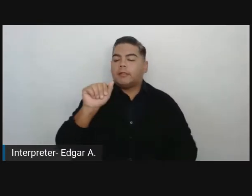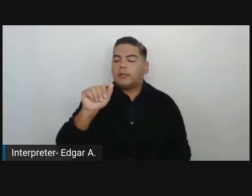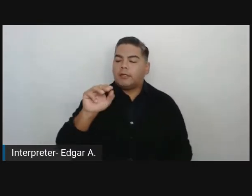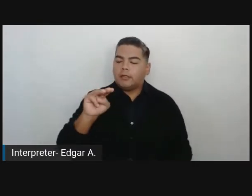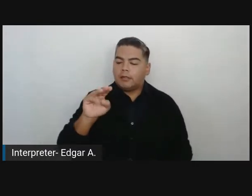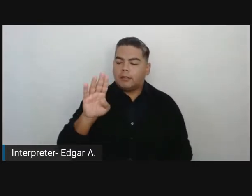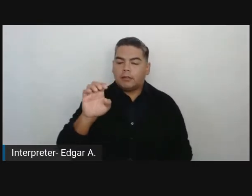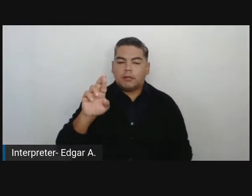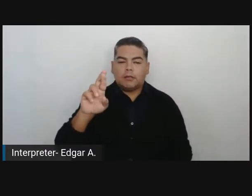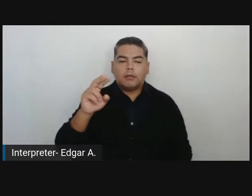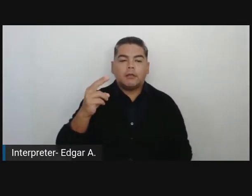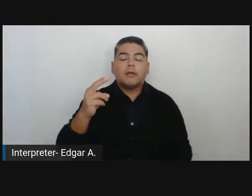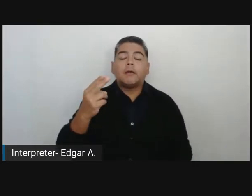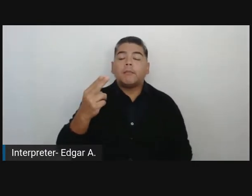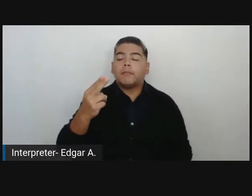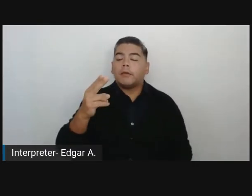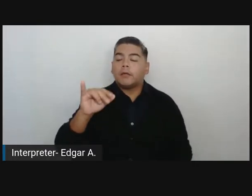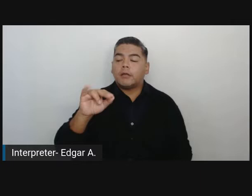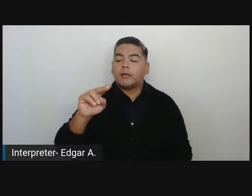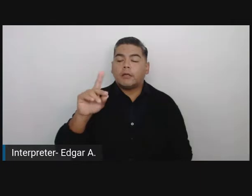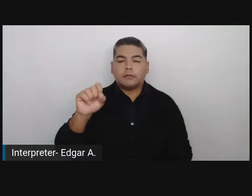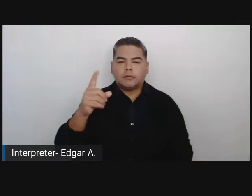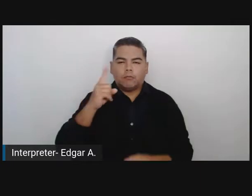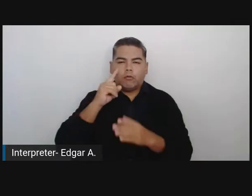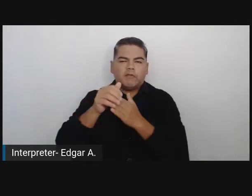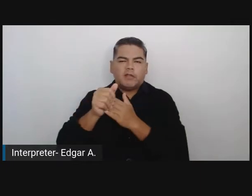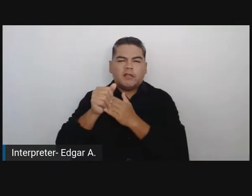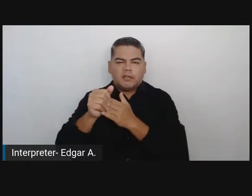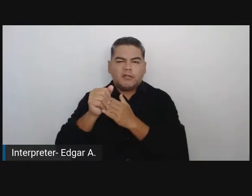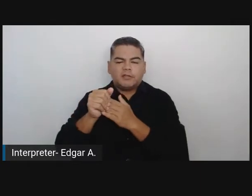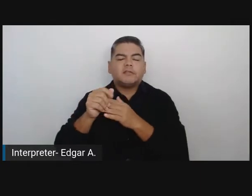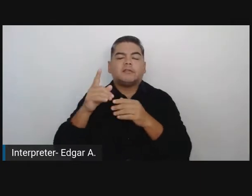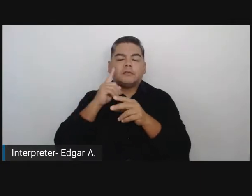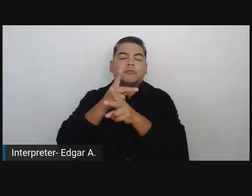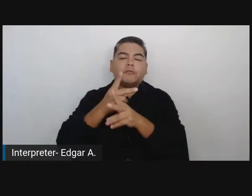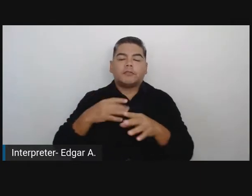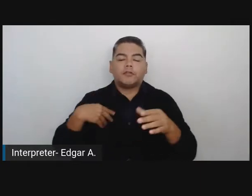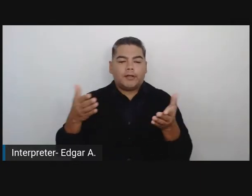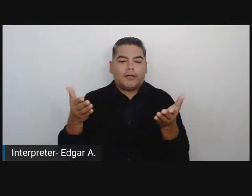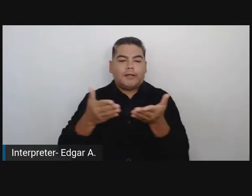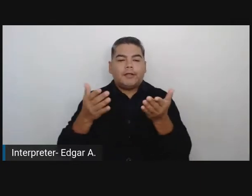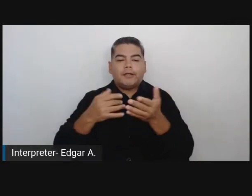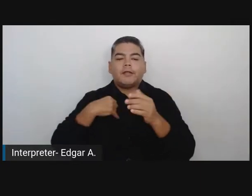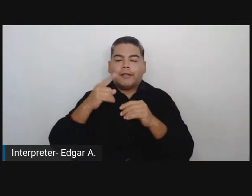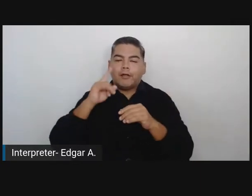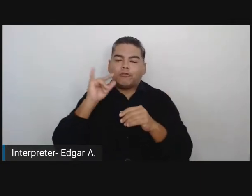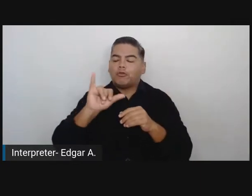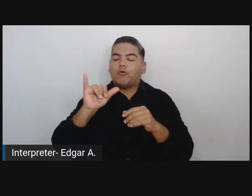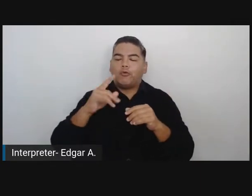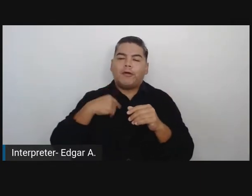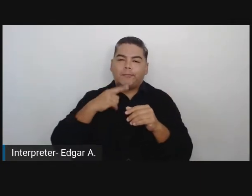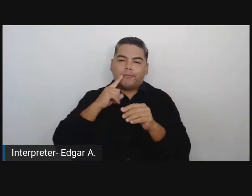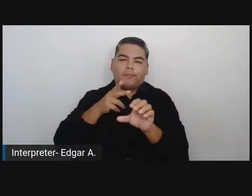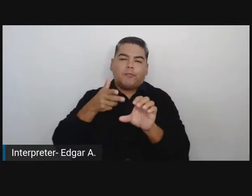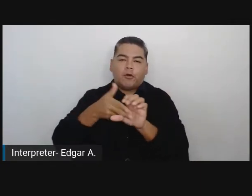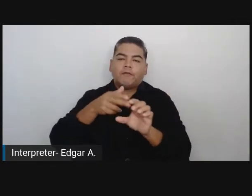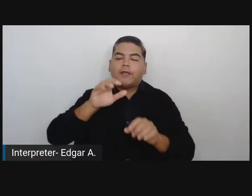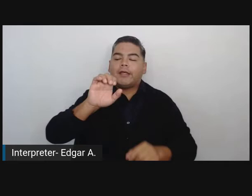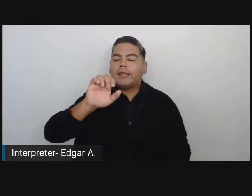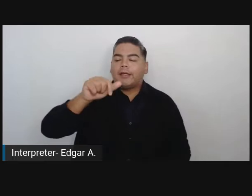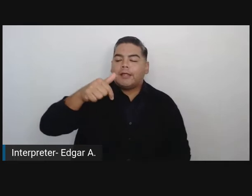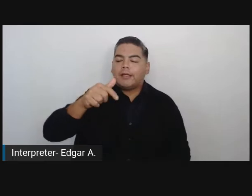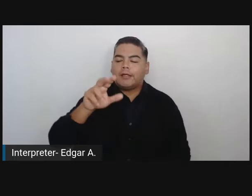the lead organizers of WordPress Accessibility Day, and I'm the CEO of a company called Equalized Digital. I'm here to welcome you today to